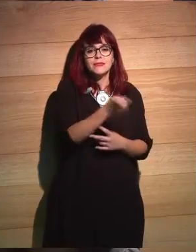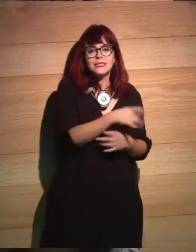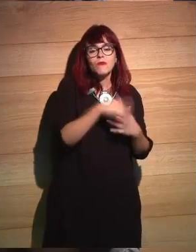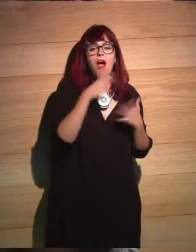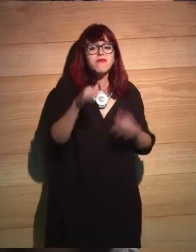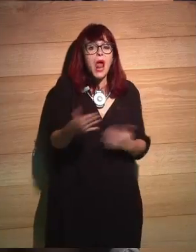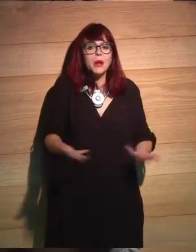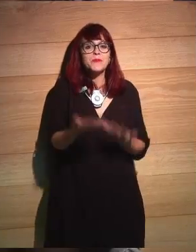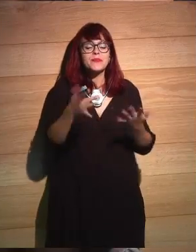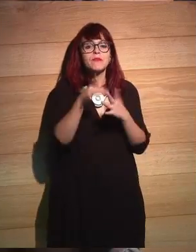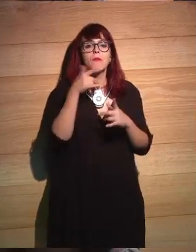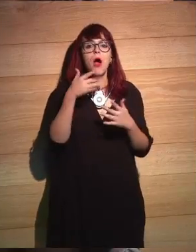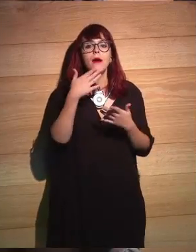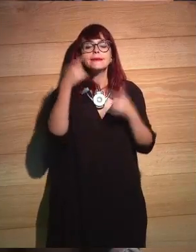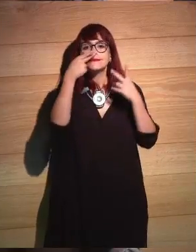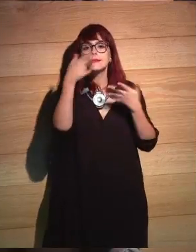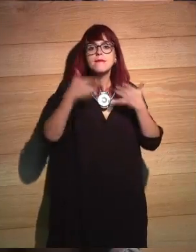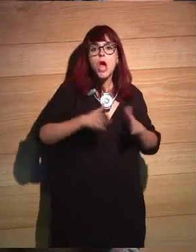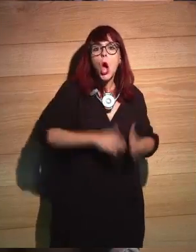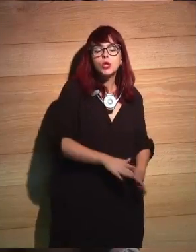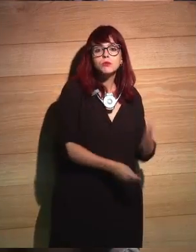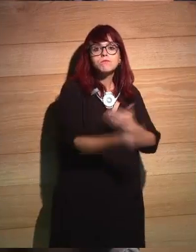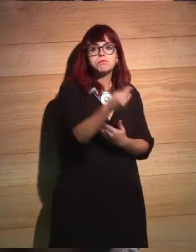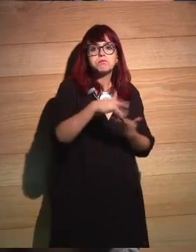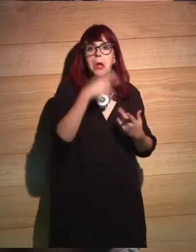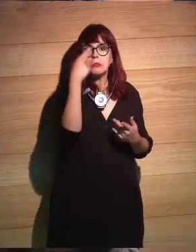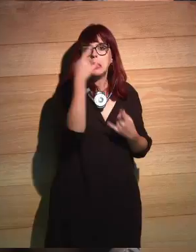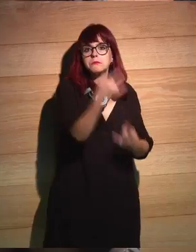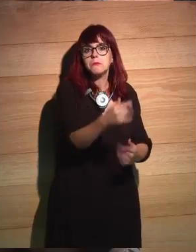discovered in Norway, but they're coming too.